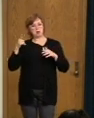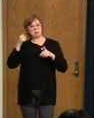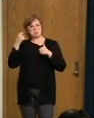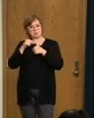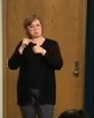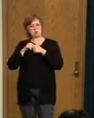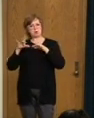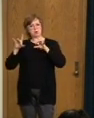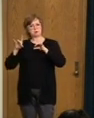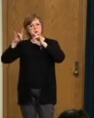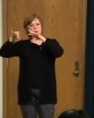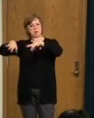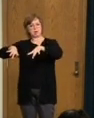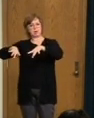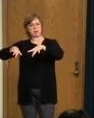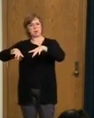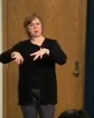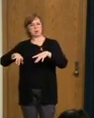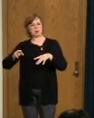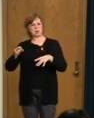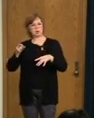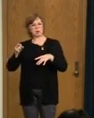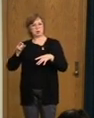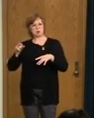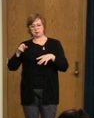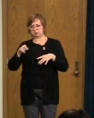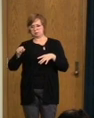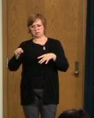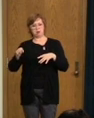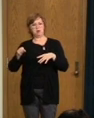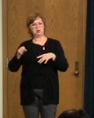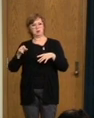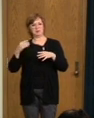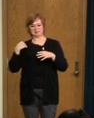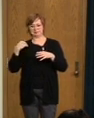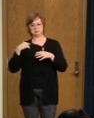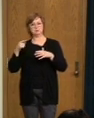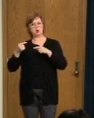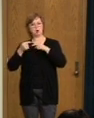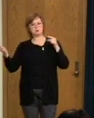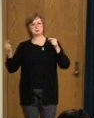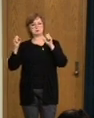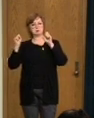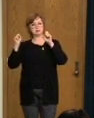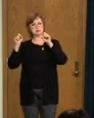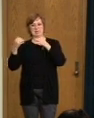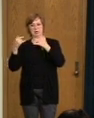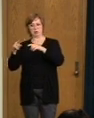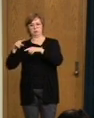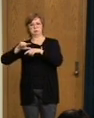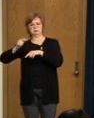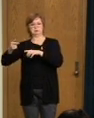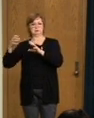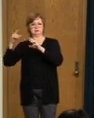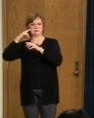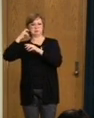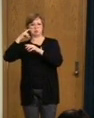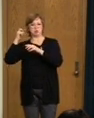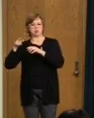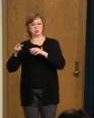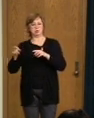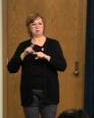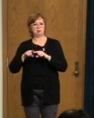our summer, we are seeing no influenza. So all the measures we're saying is keeping something that used to come like clockwork every year at